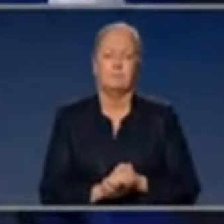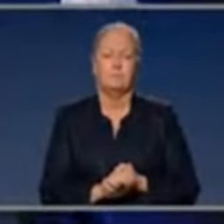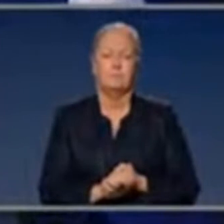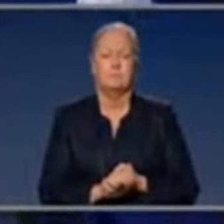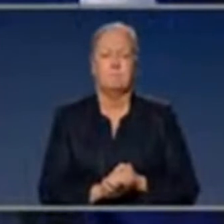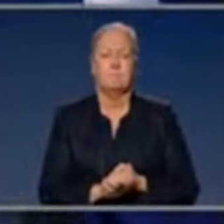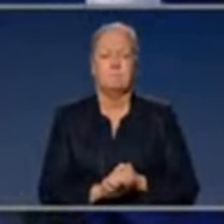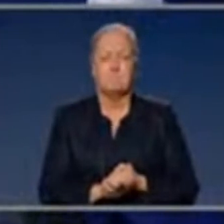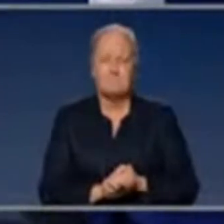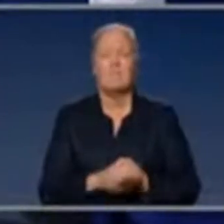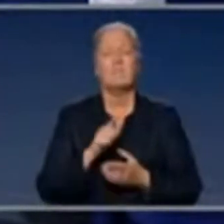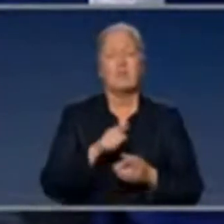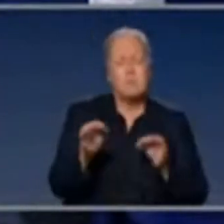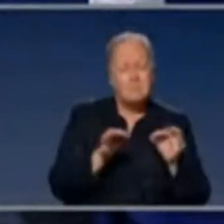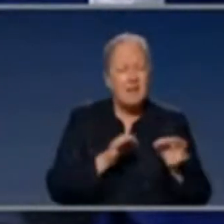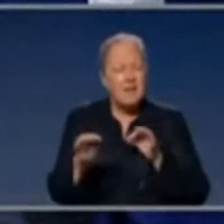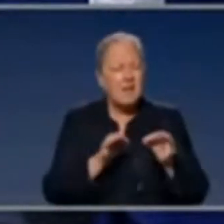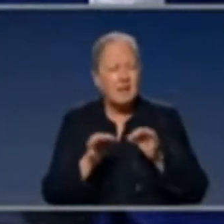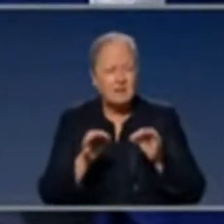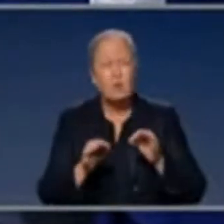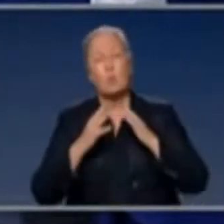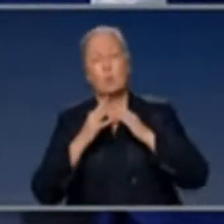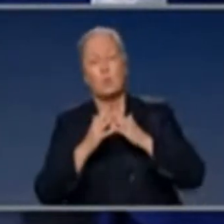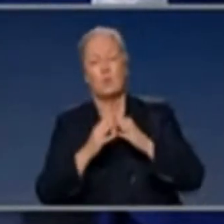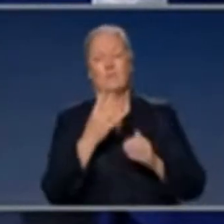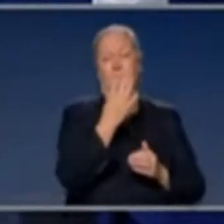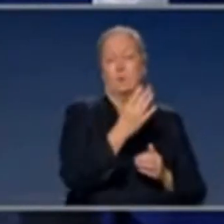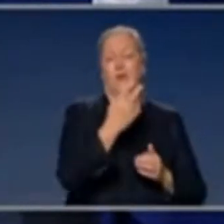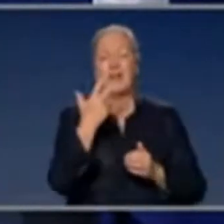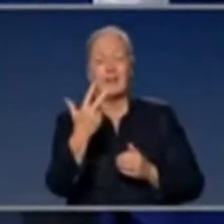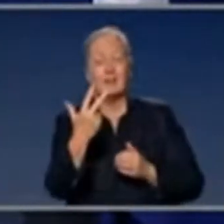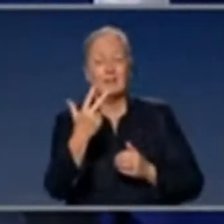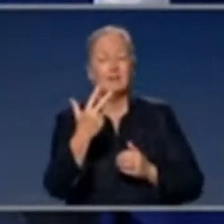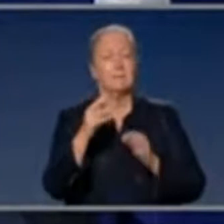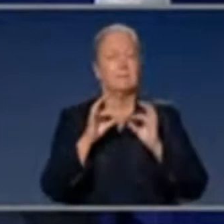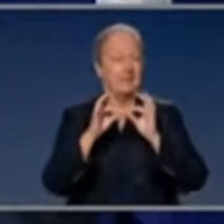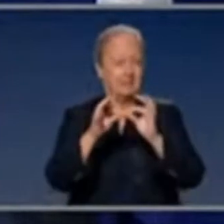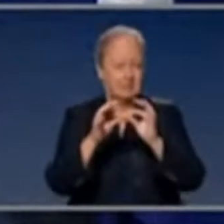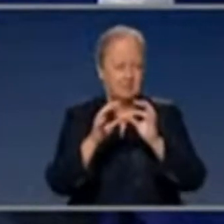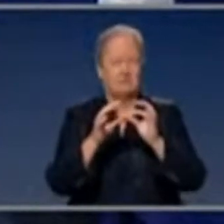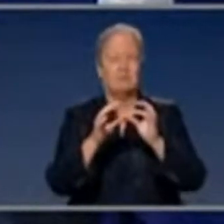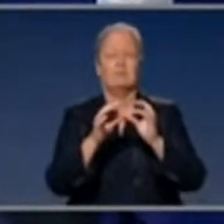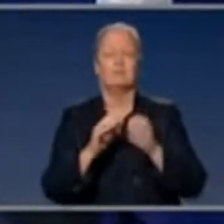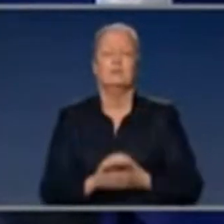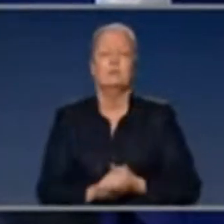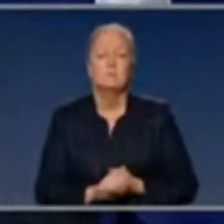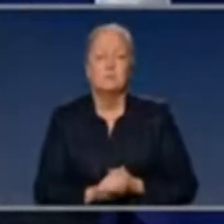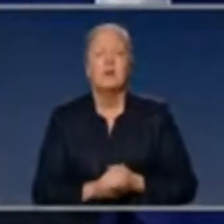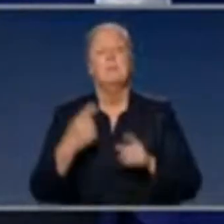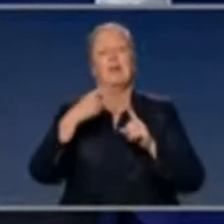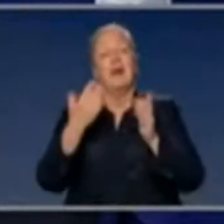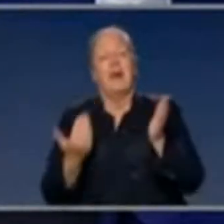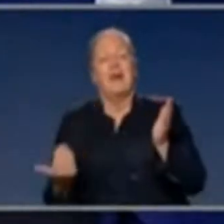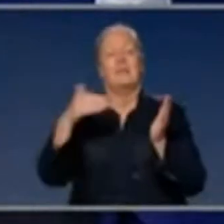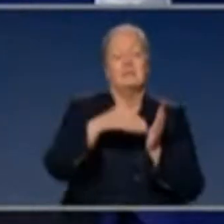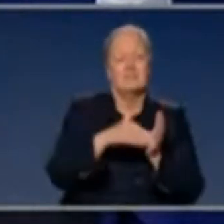just shy of $48 billion. So the Governor is saying there needs to be an additional $40 billion on top of that by the